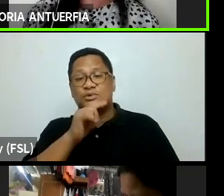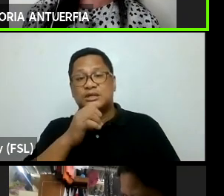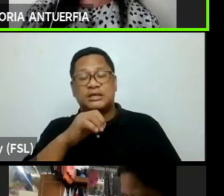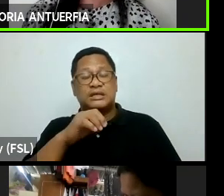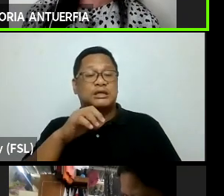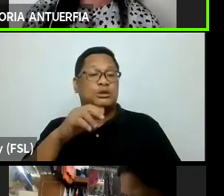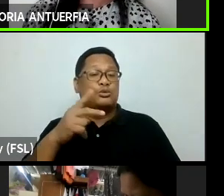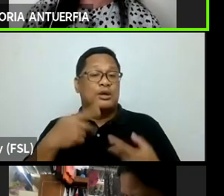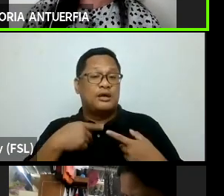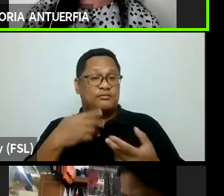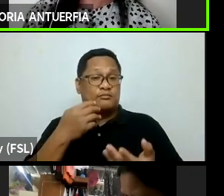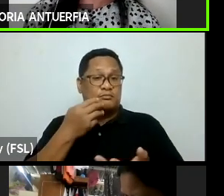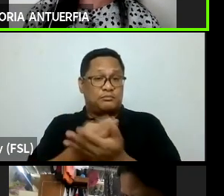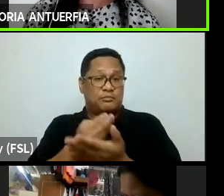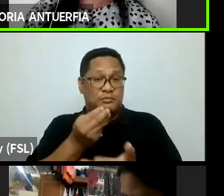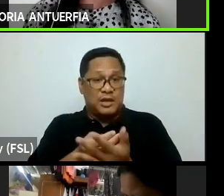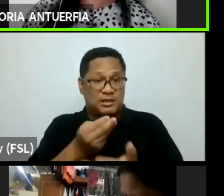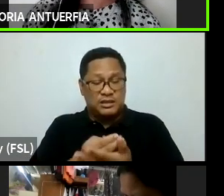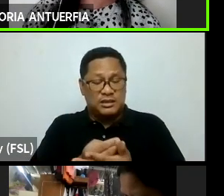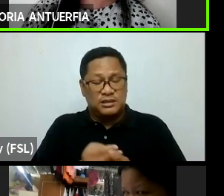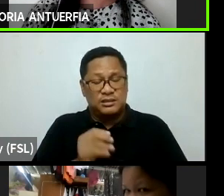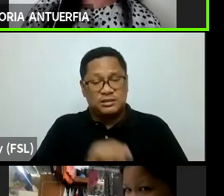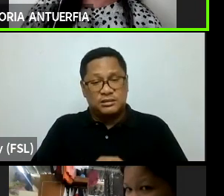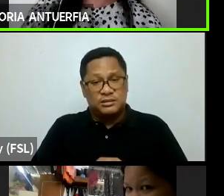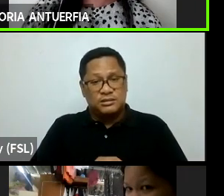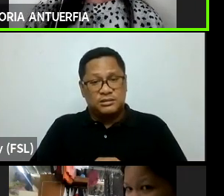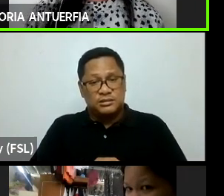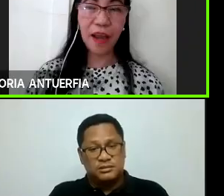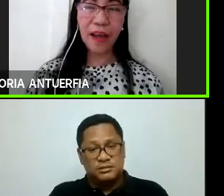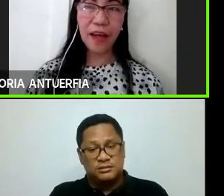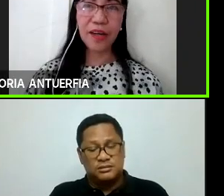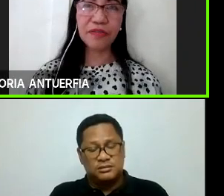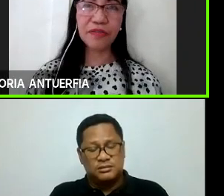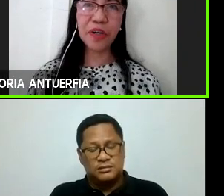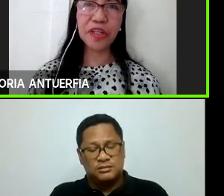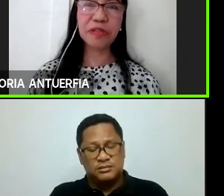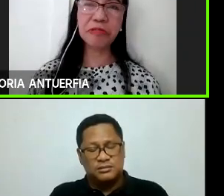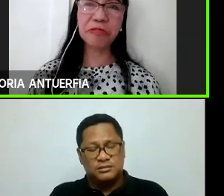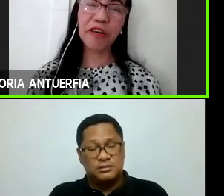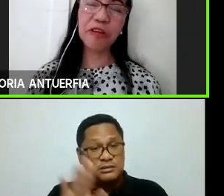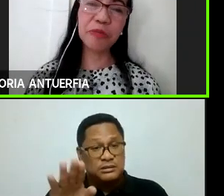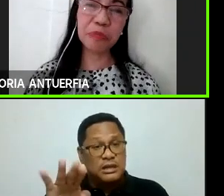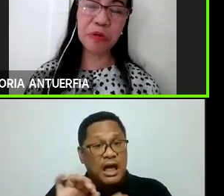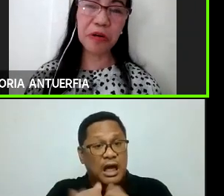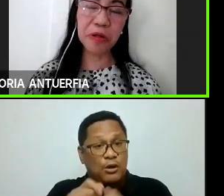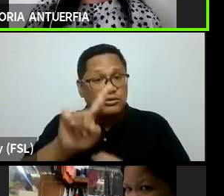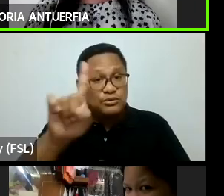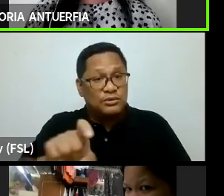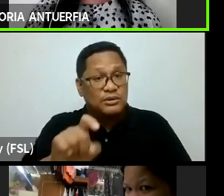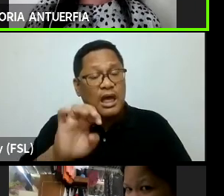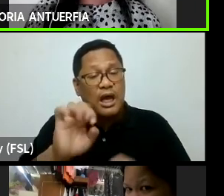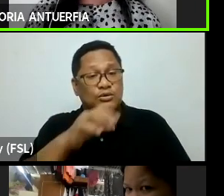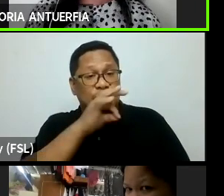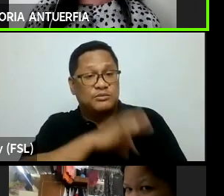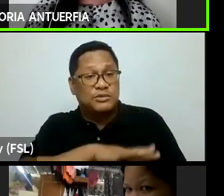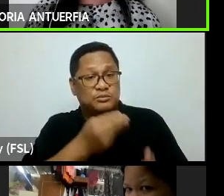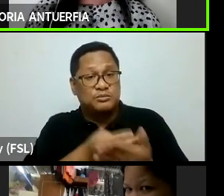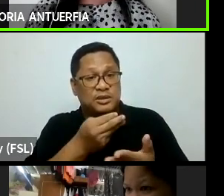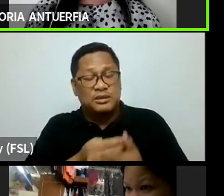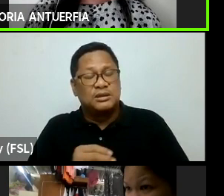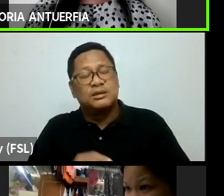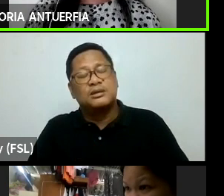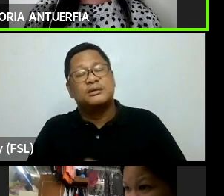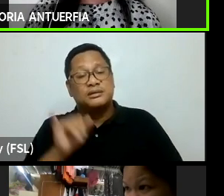money. How do you earn money? To earn money to help. Yeah. How do you earn money? Of course, yung puhunan